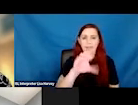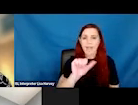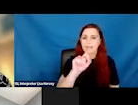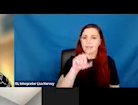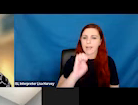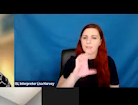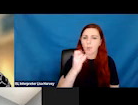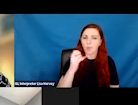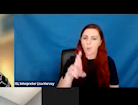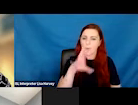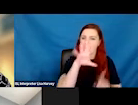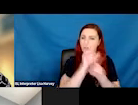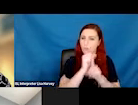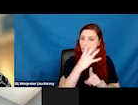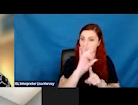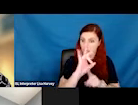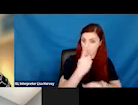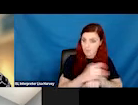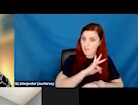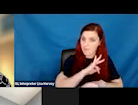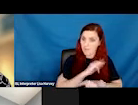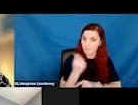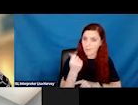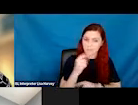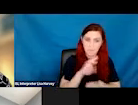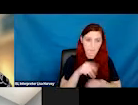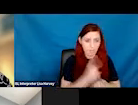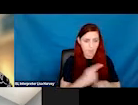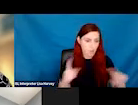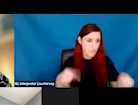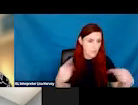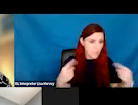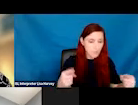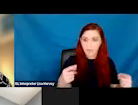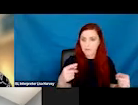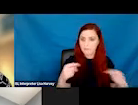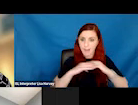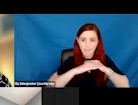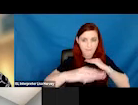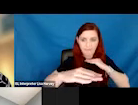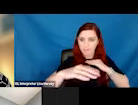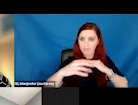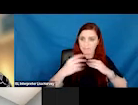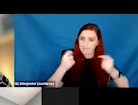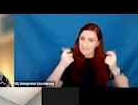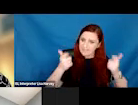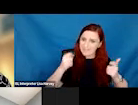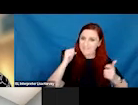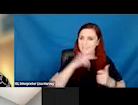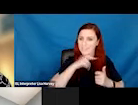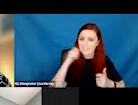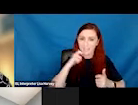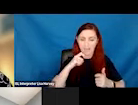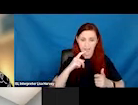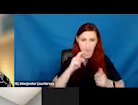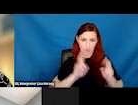Park. I was down there recently and there were people in wheelchairs. It was all very level. It was all very easy, which is, I think, how it